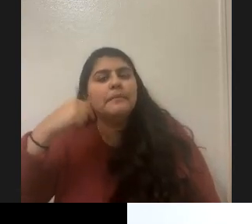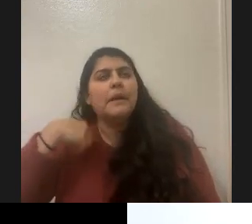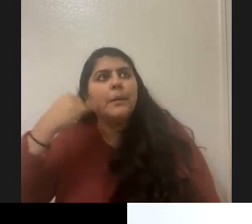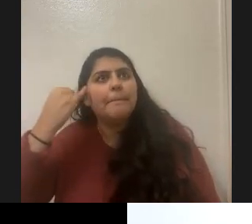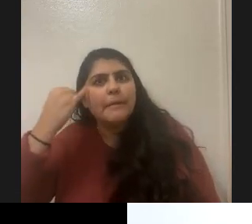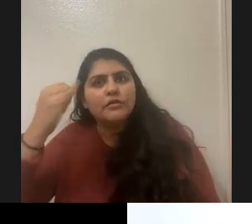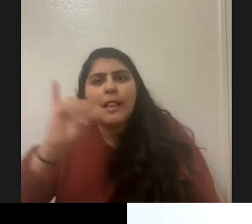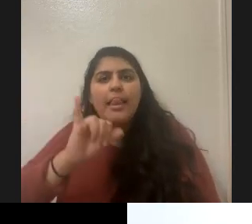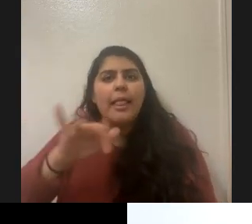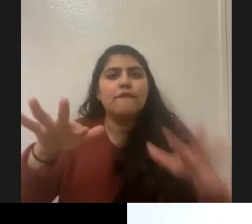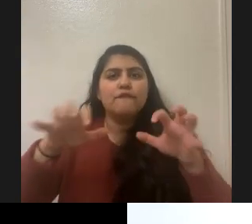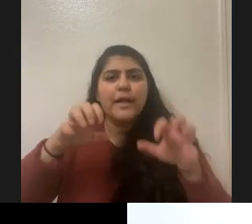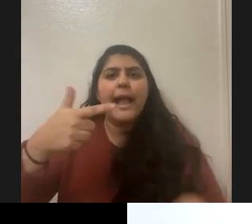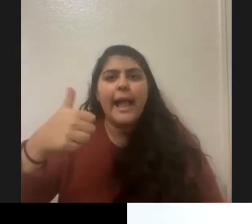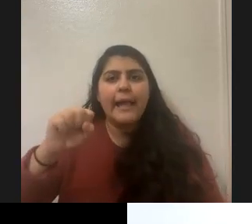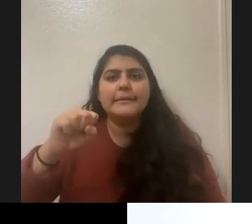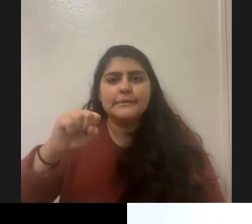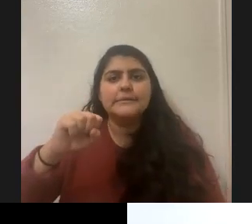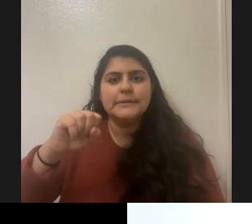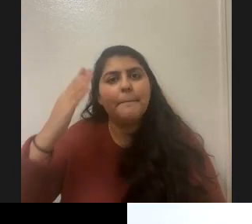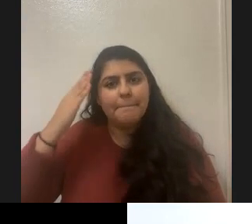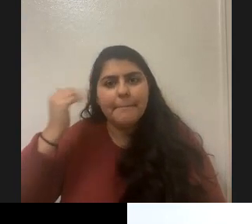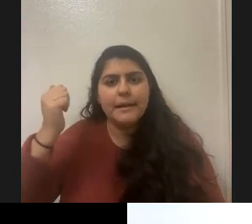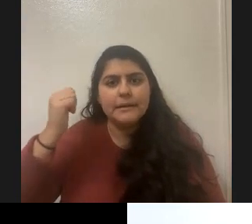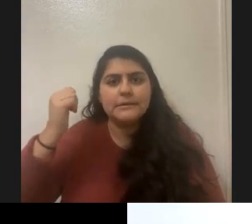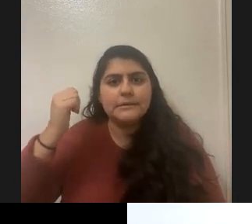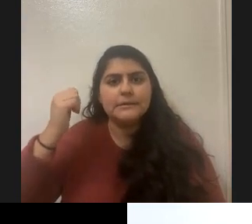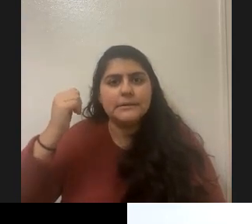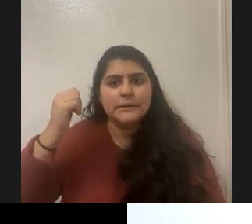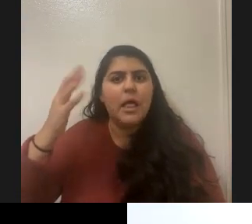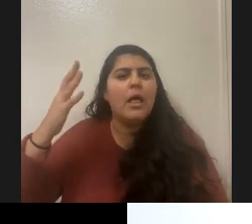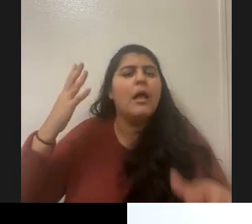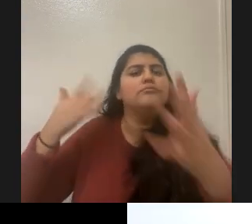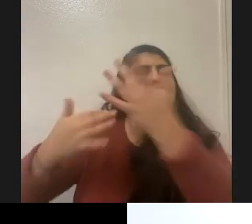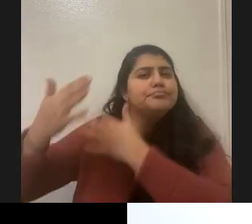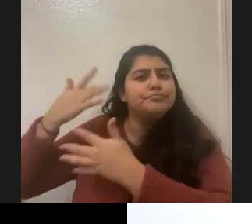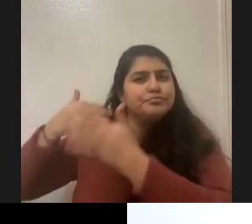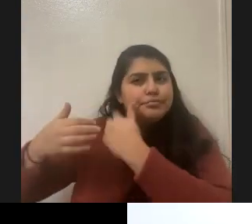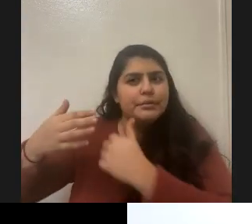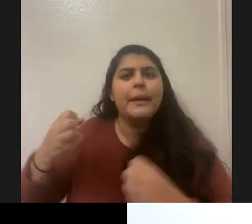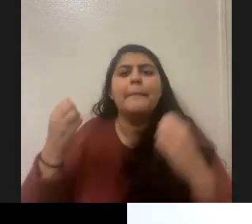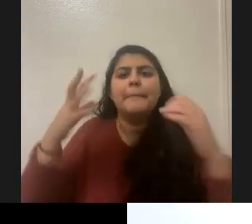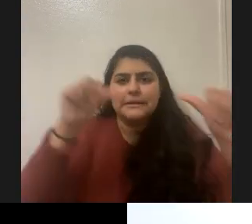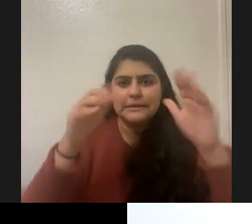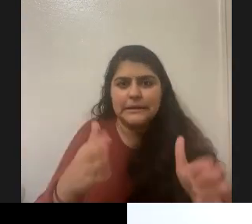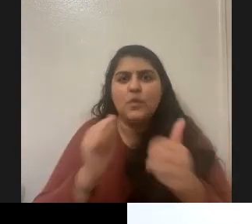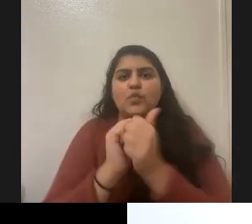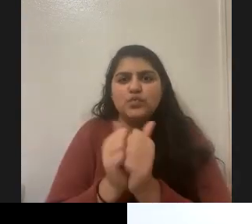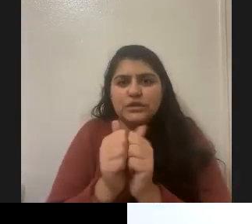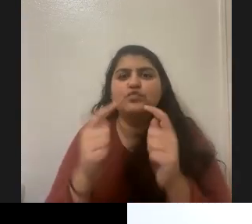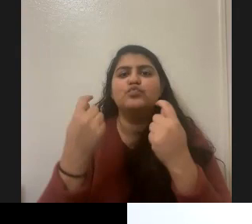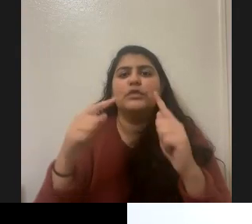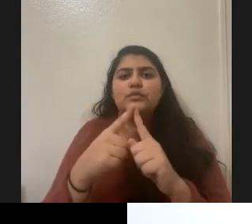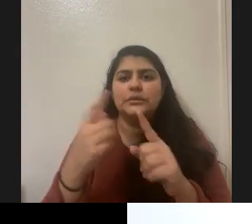like freezing a gas because a long time ago, a bunch of scientists were doing a race to see who can get